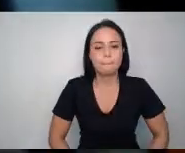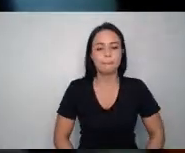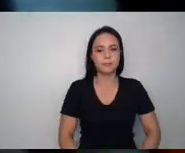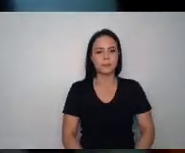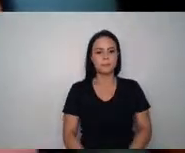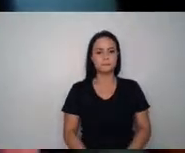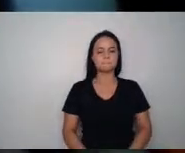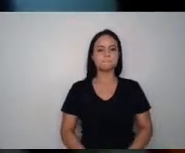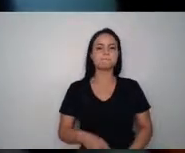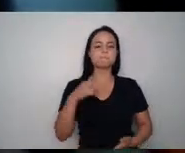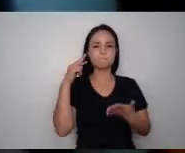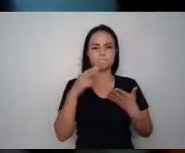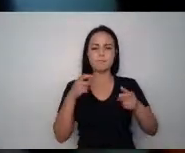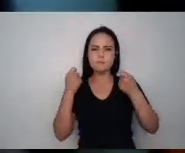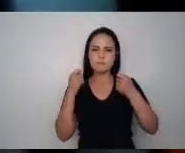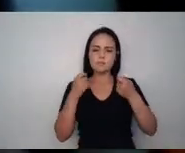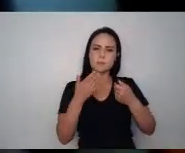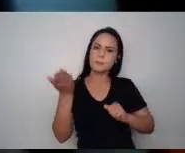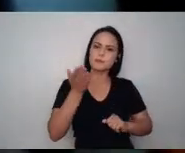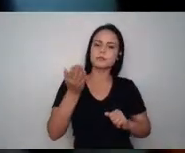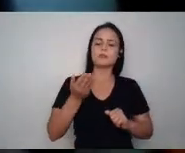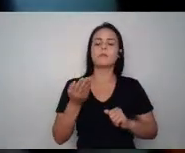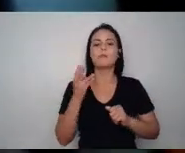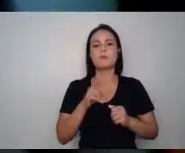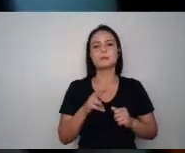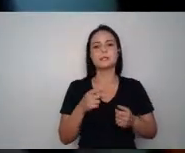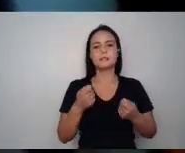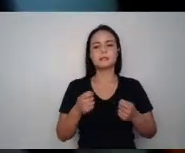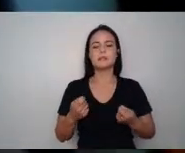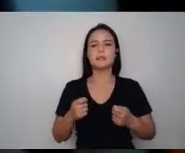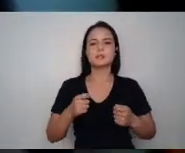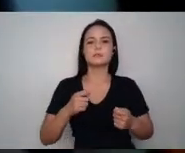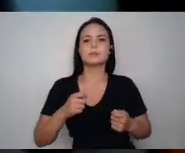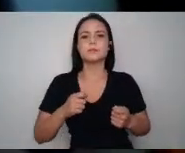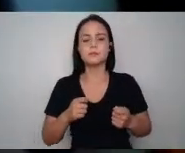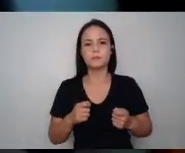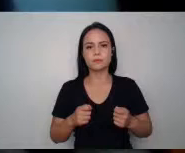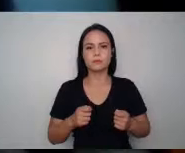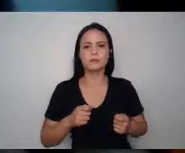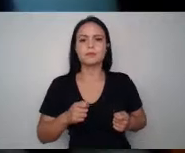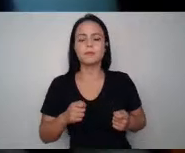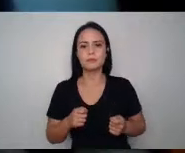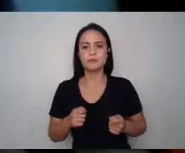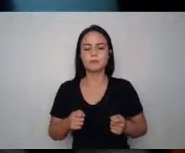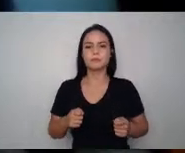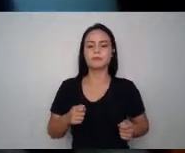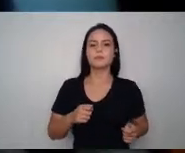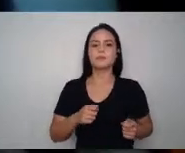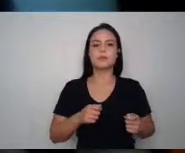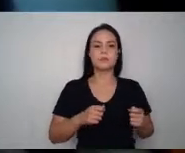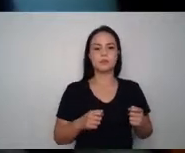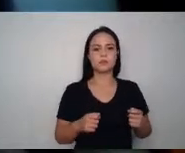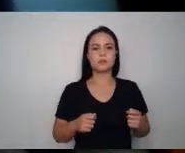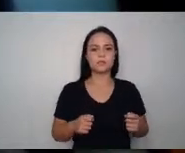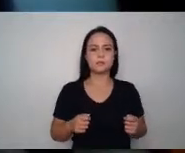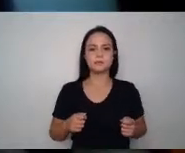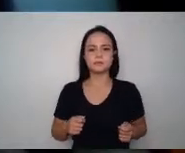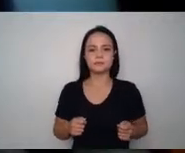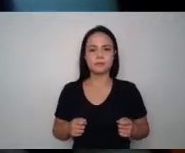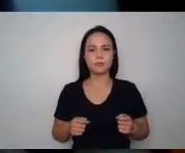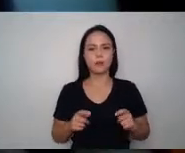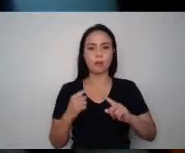incidence of all of this, and it brings social costs and economical